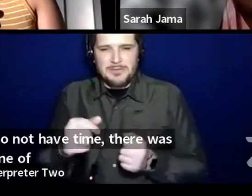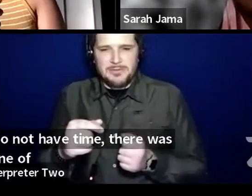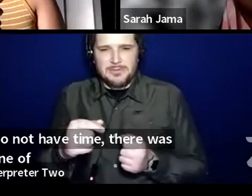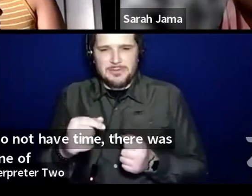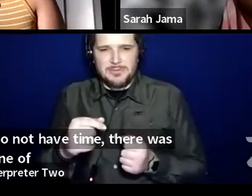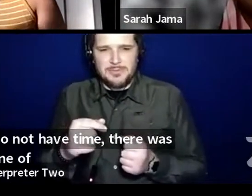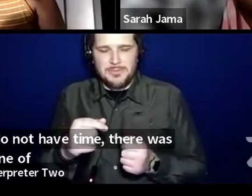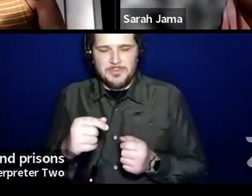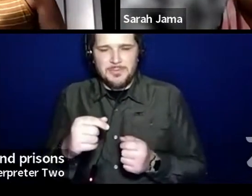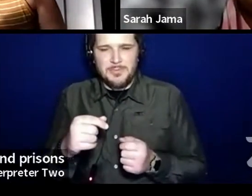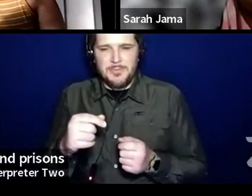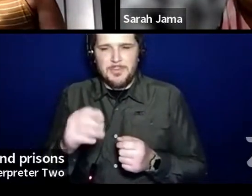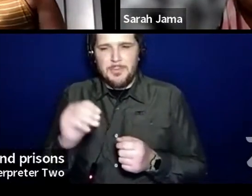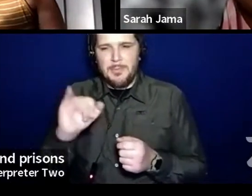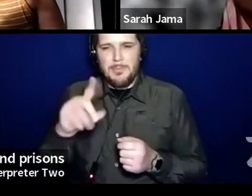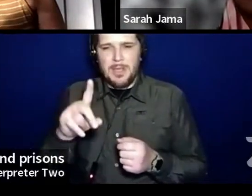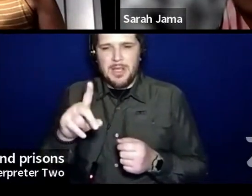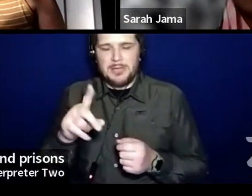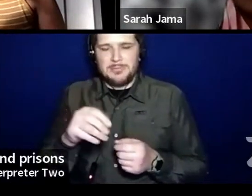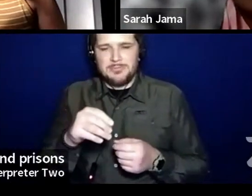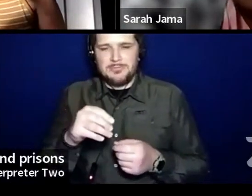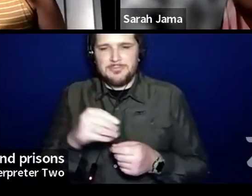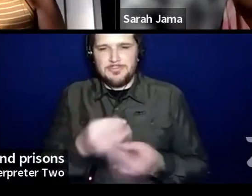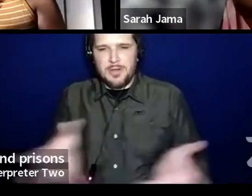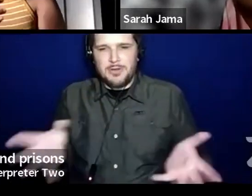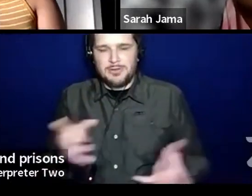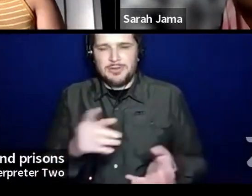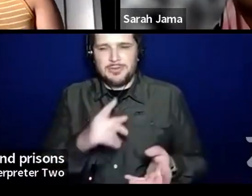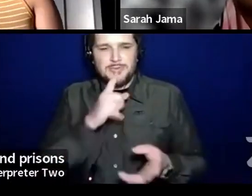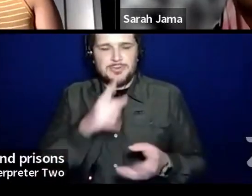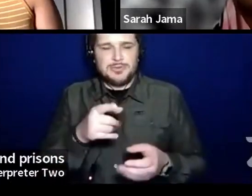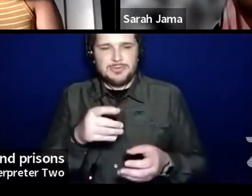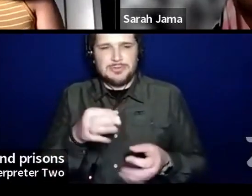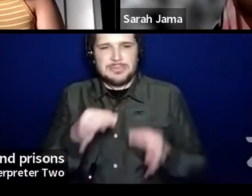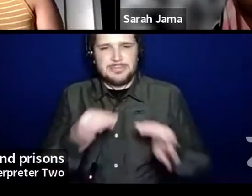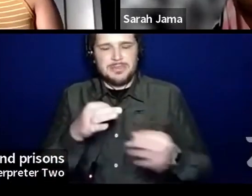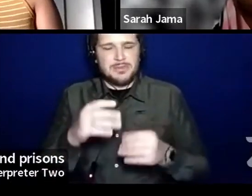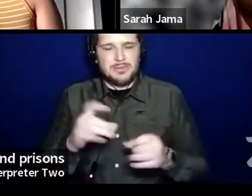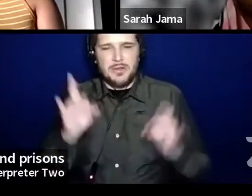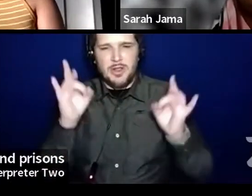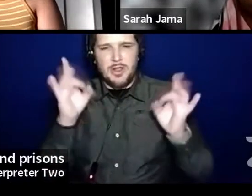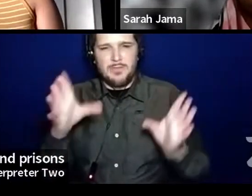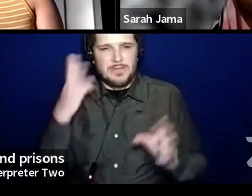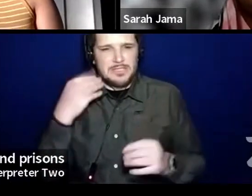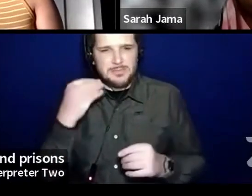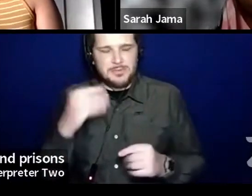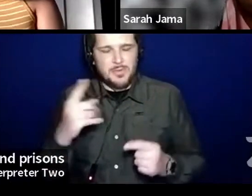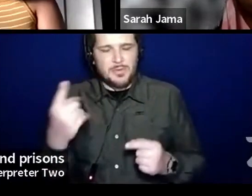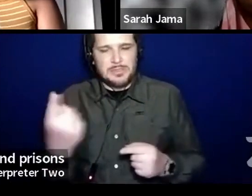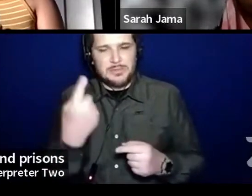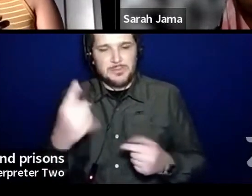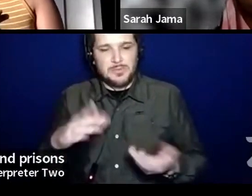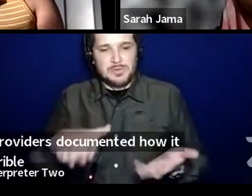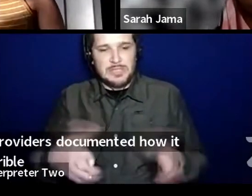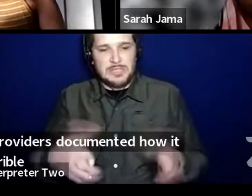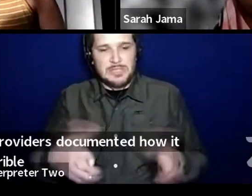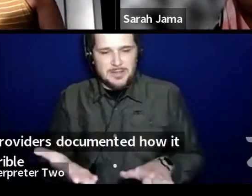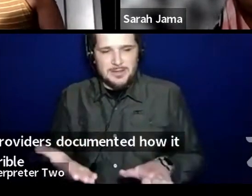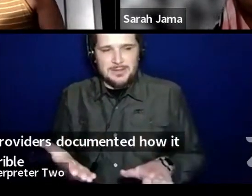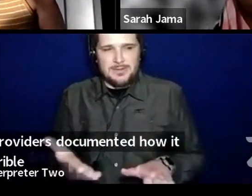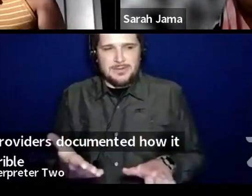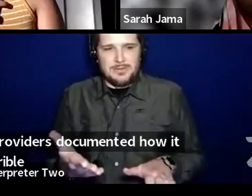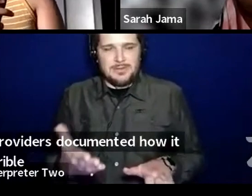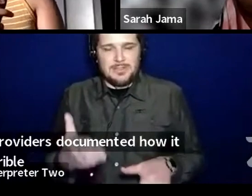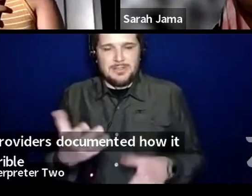providers documented how it was a terrible experience, where someone was dying